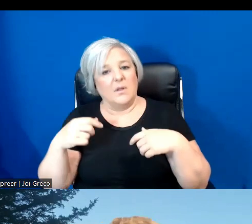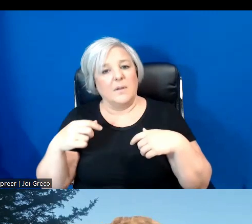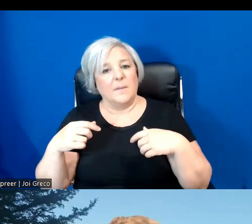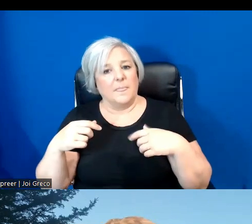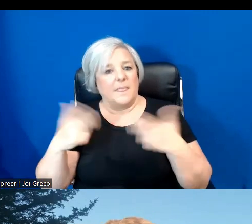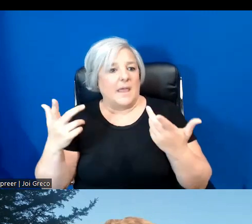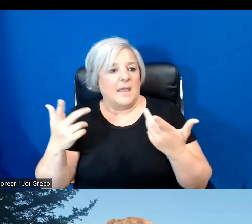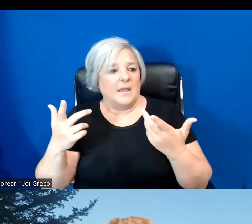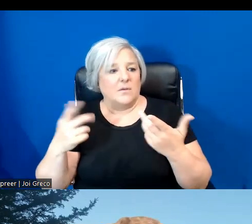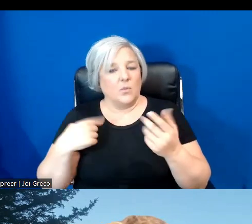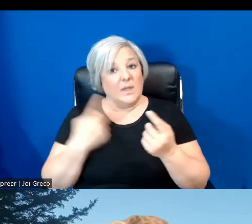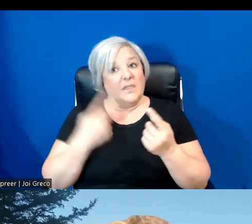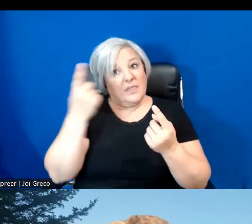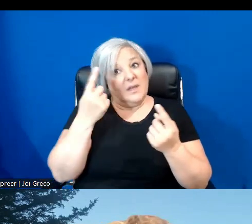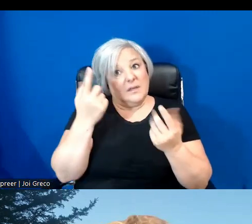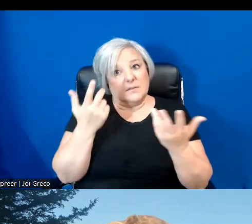way that we think is